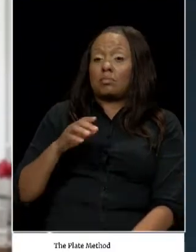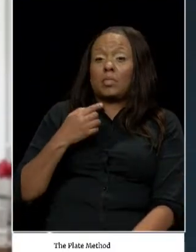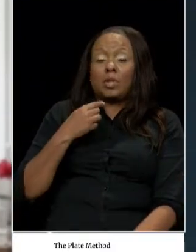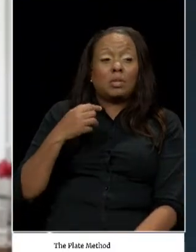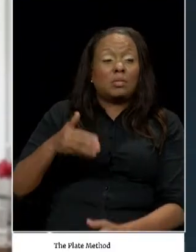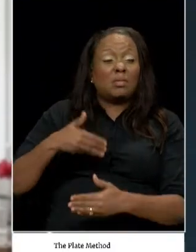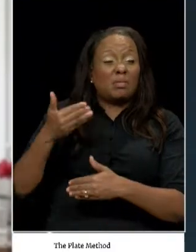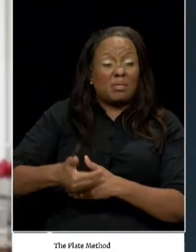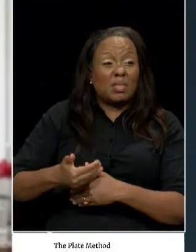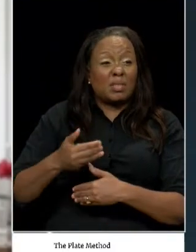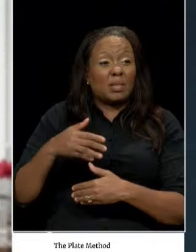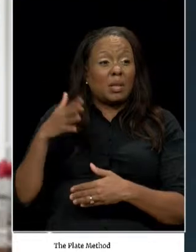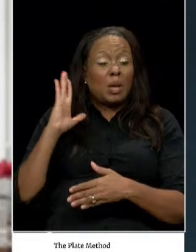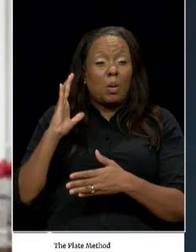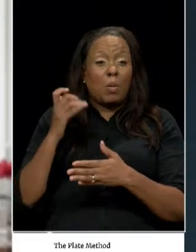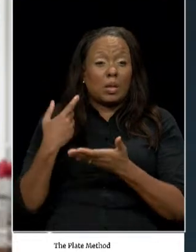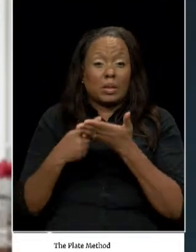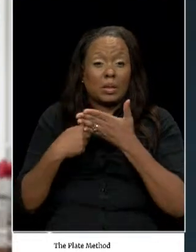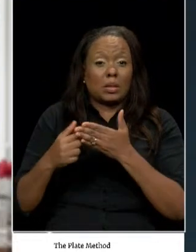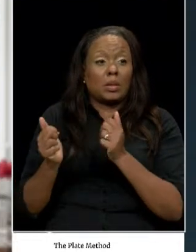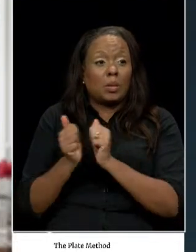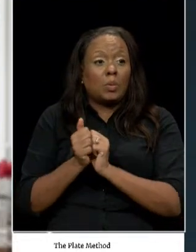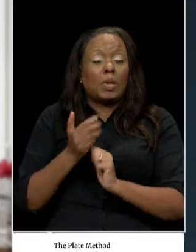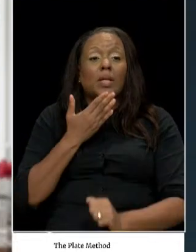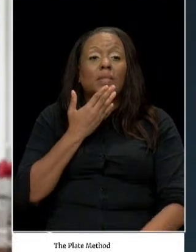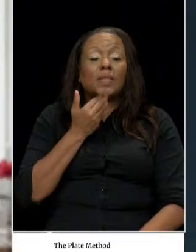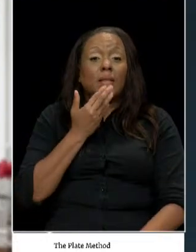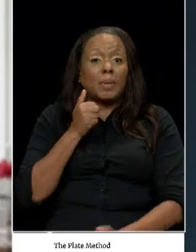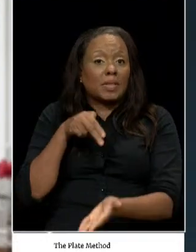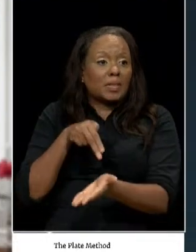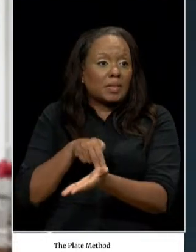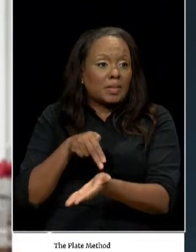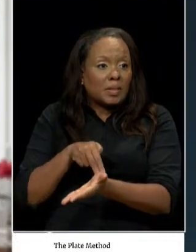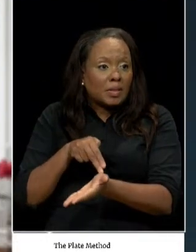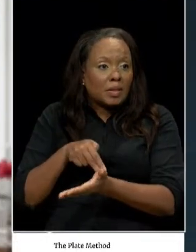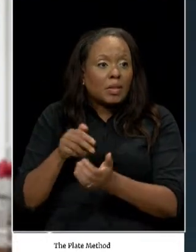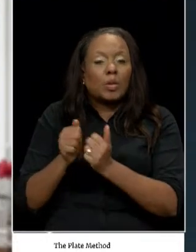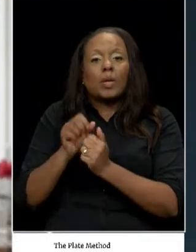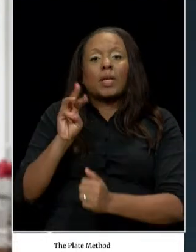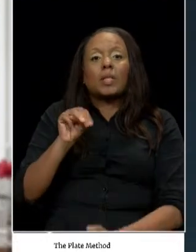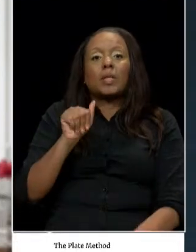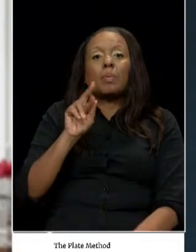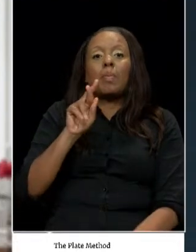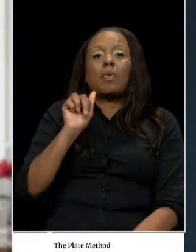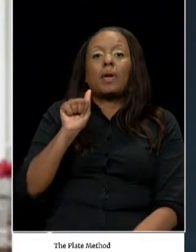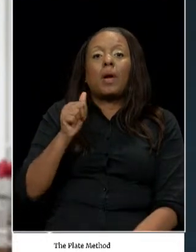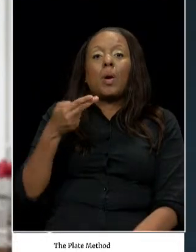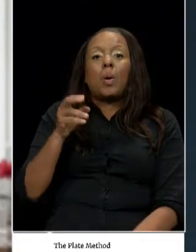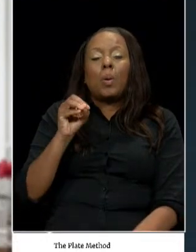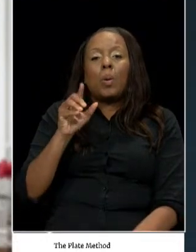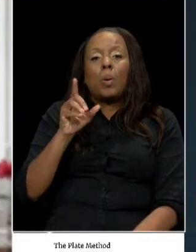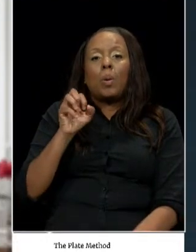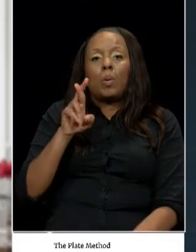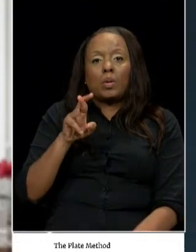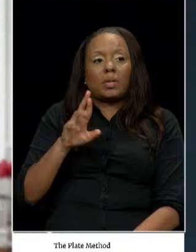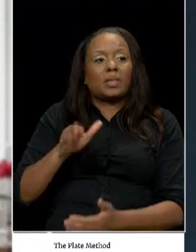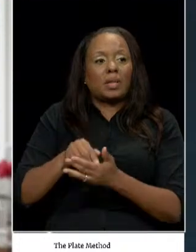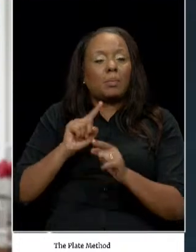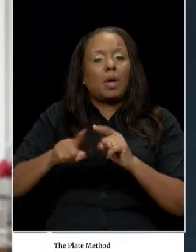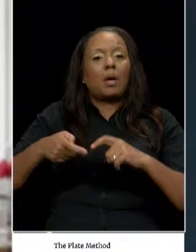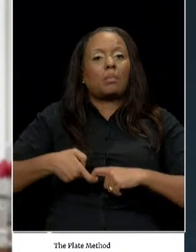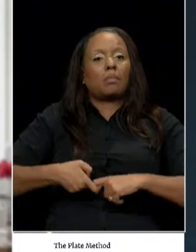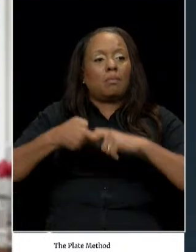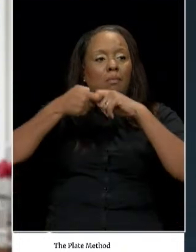to come, we're going to hear from Tracy Bushell, diabetes specialist nurse with the Maria Holder Diabetes Center for the Caribbean. But right now, we're going to